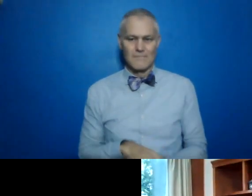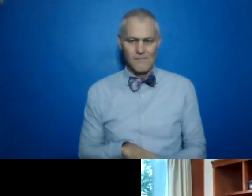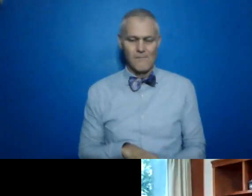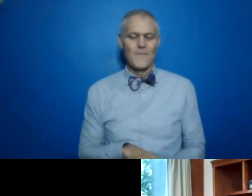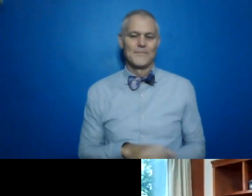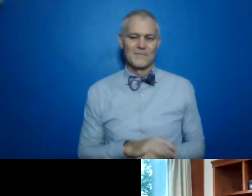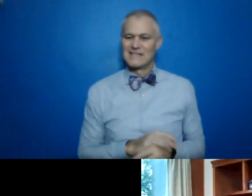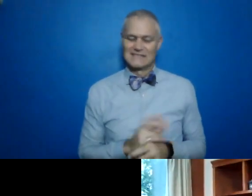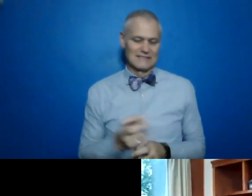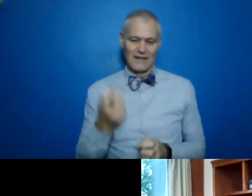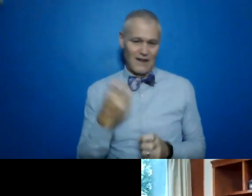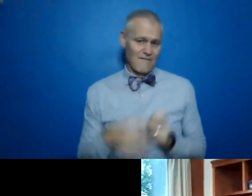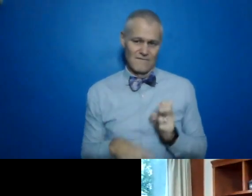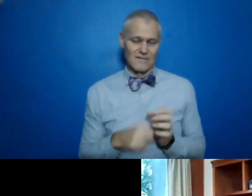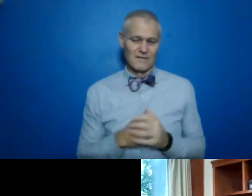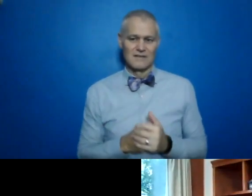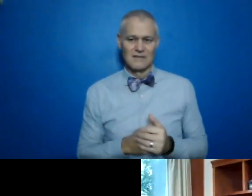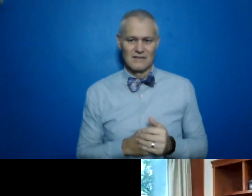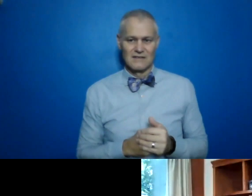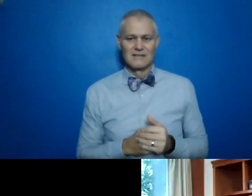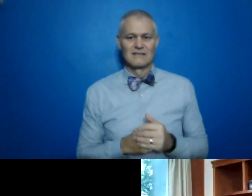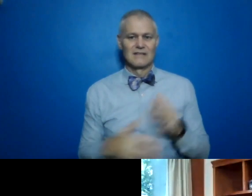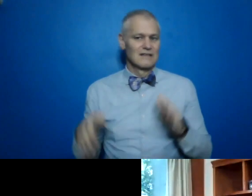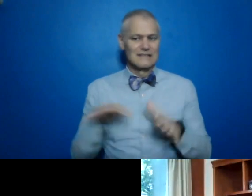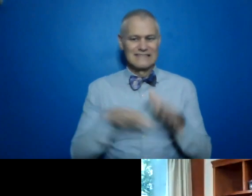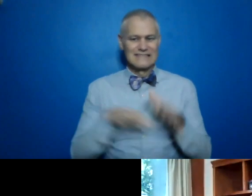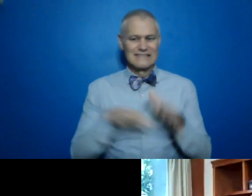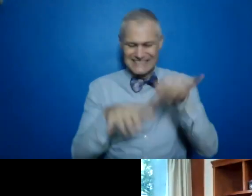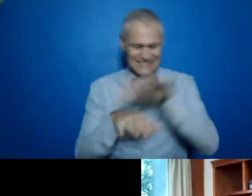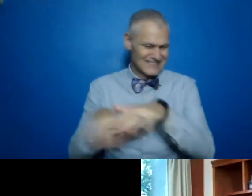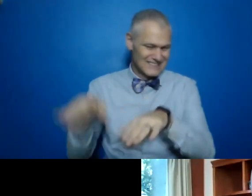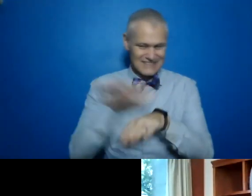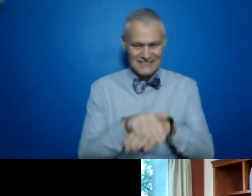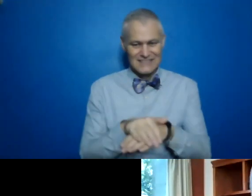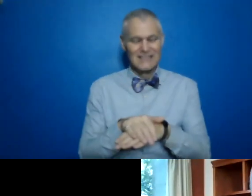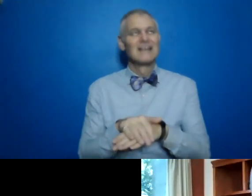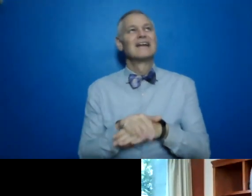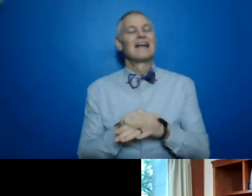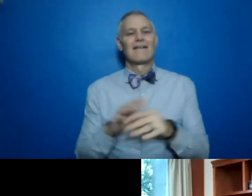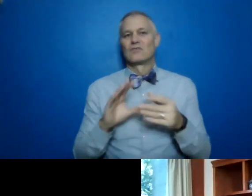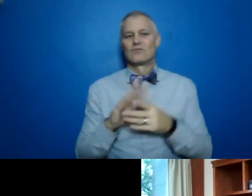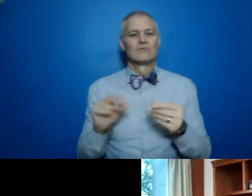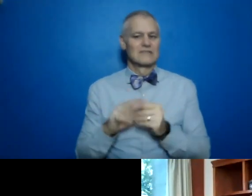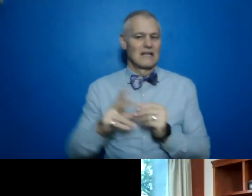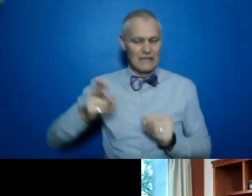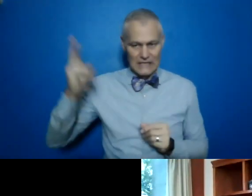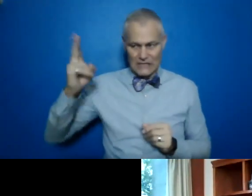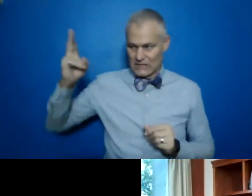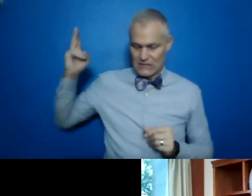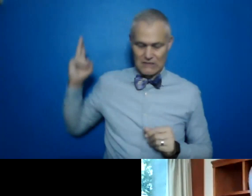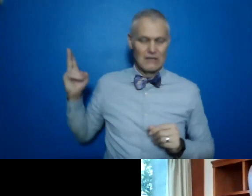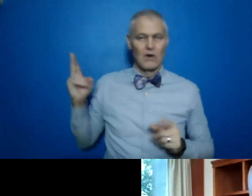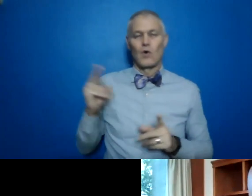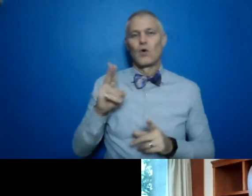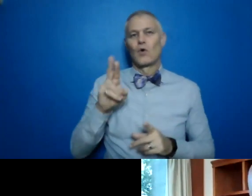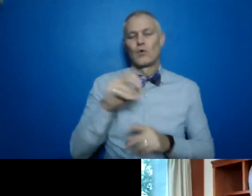difficult, it entangles everything, because we have to retell history. We have to reimagine